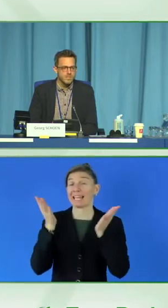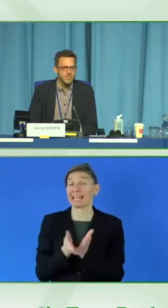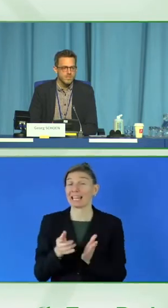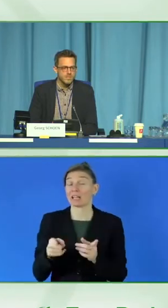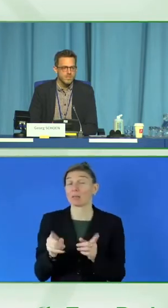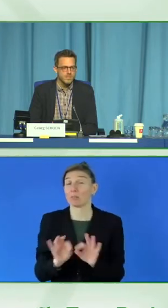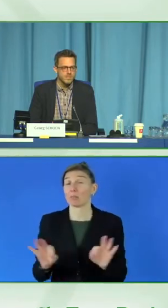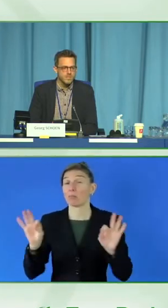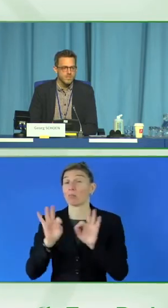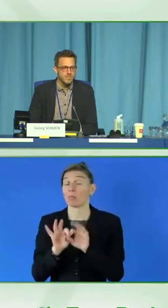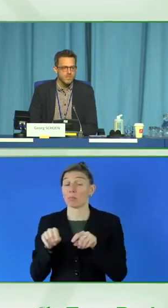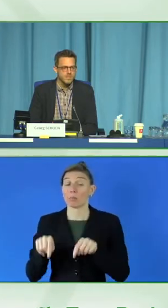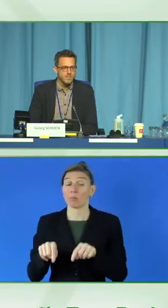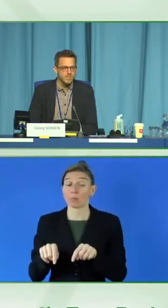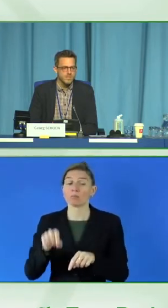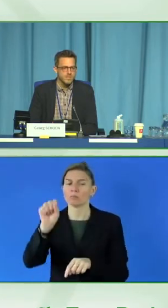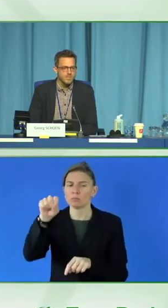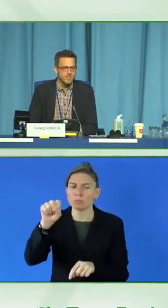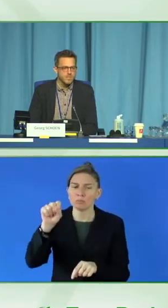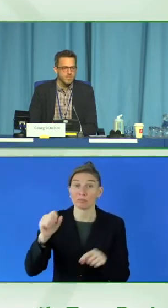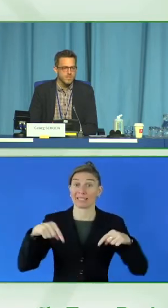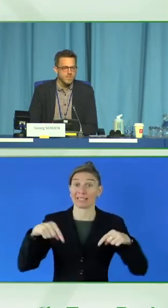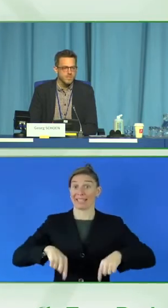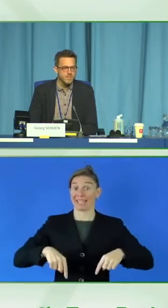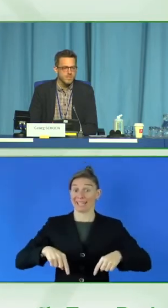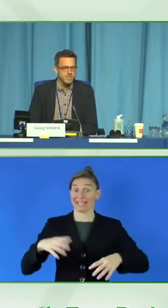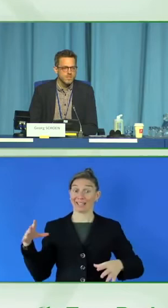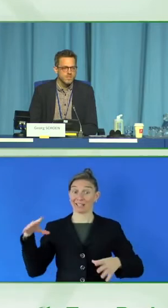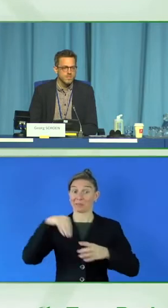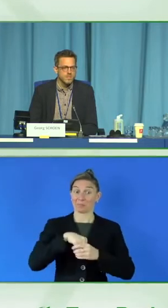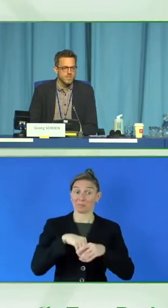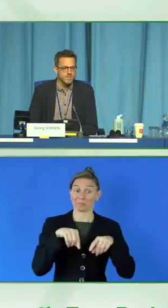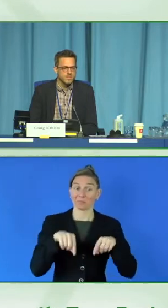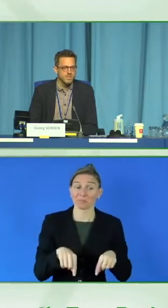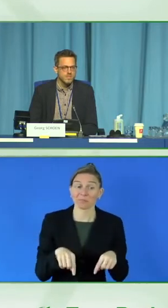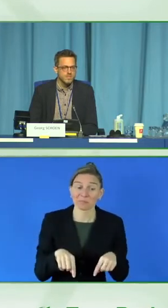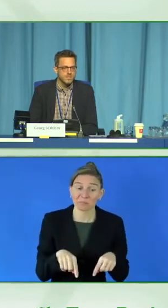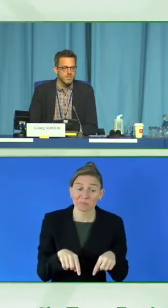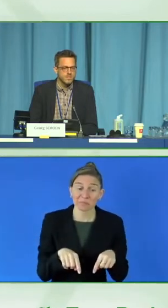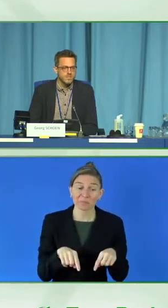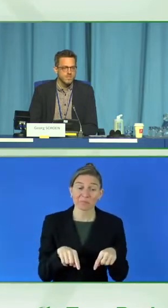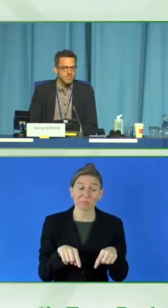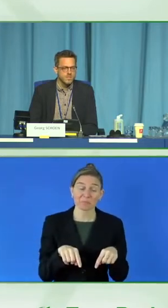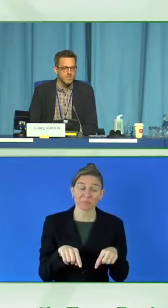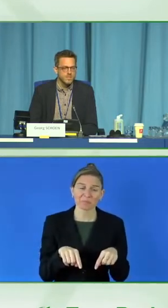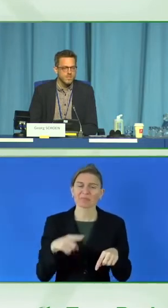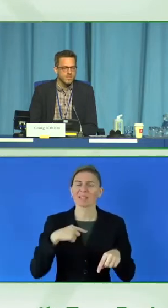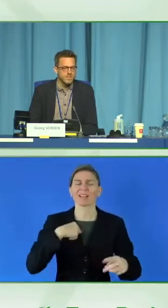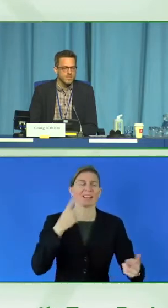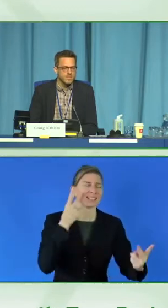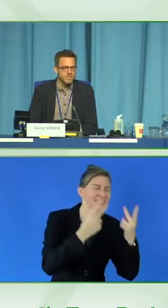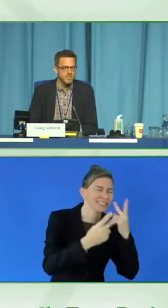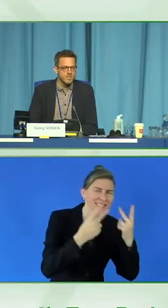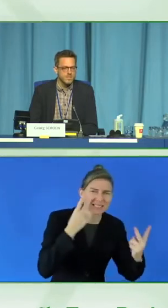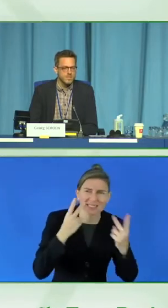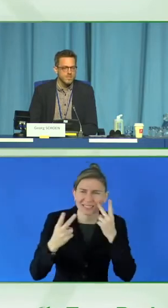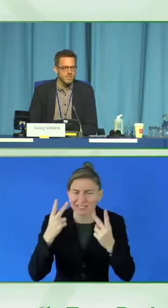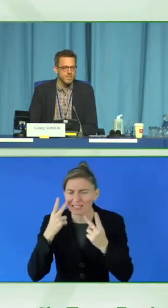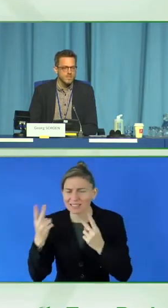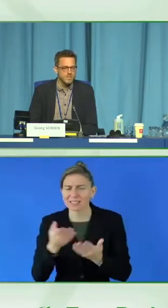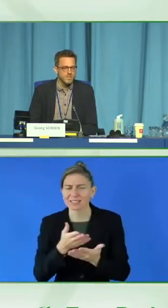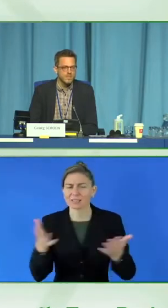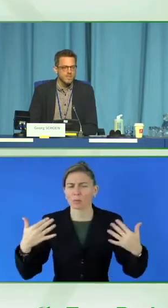know, participating here is, as much as we see a lot of activity in space, and I think Social Alpha has probably the maximum number